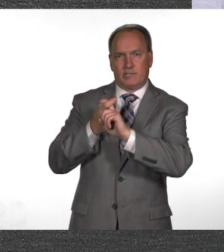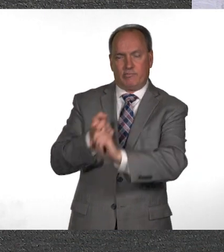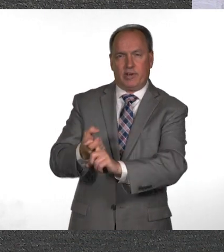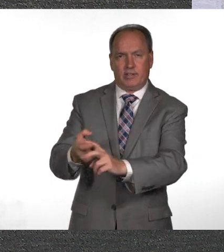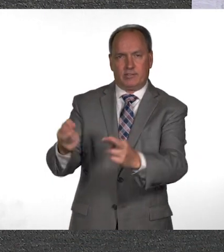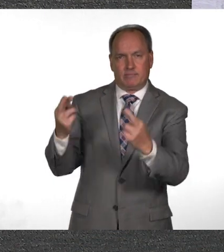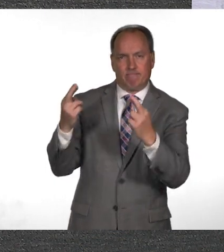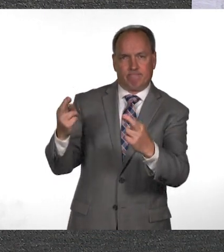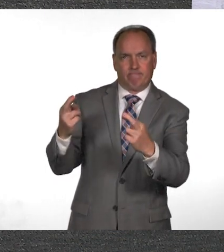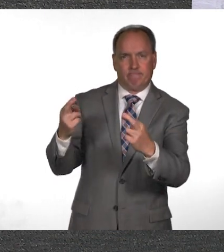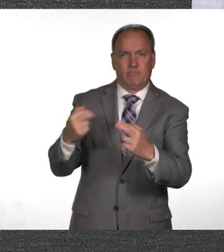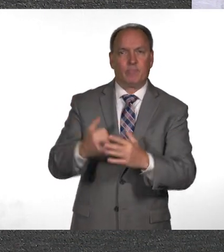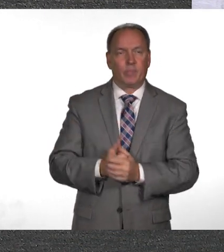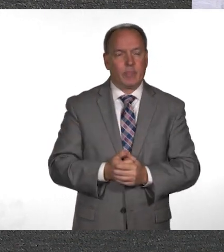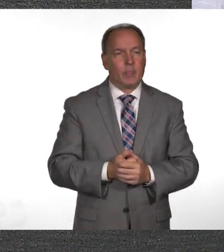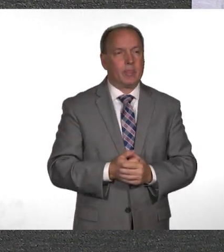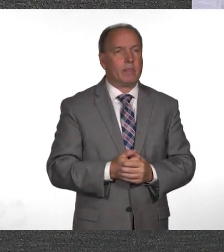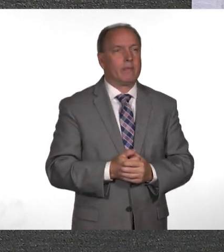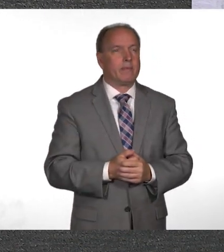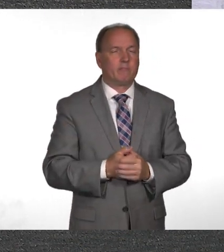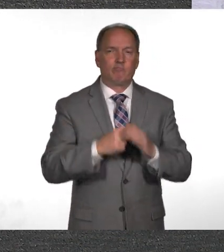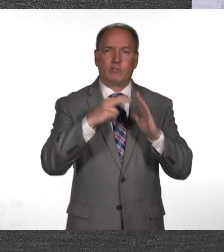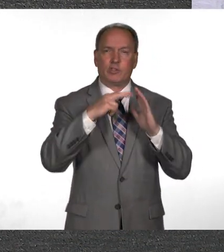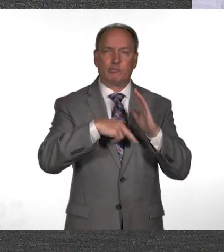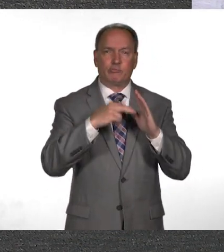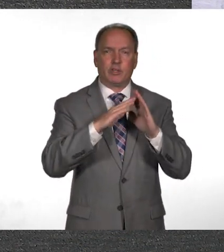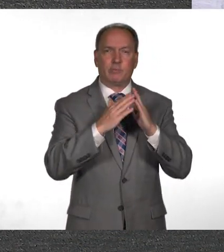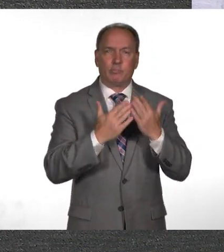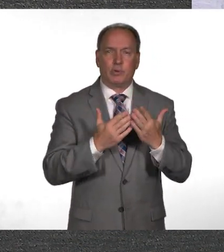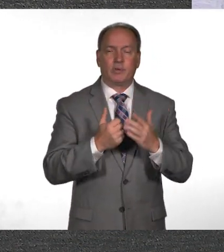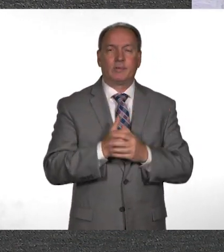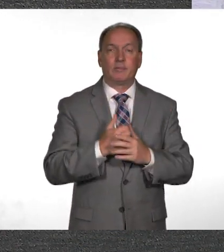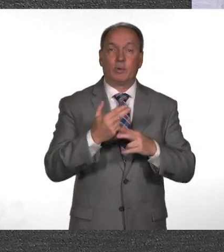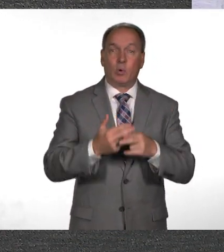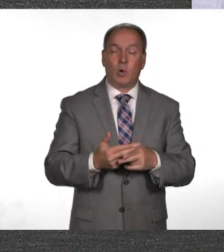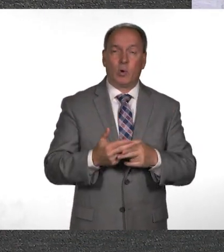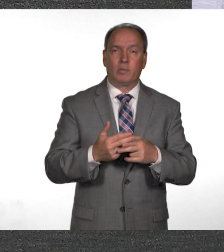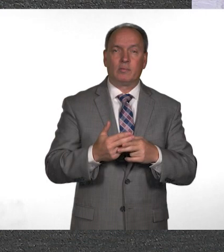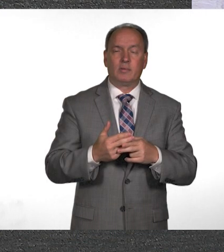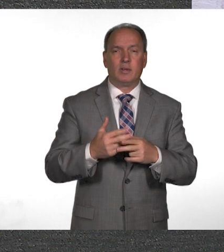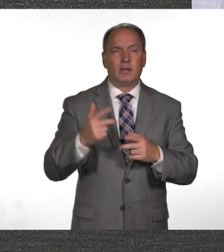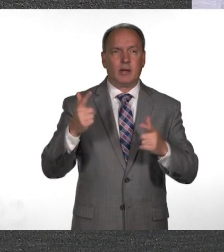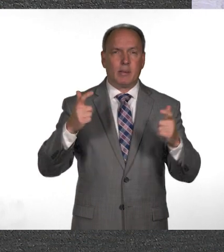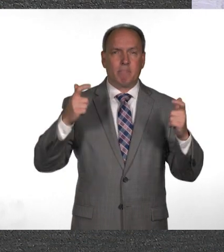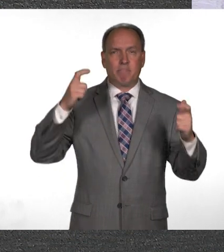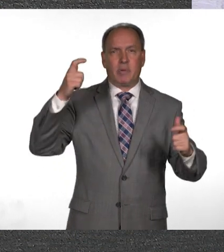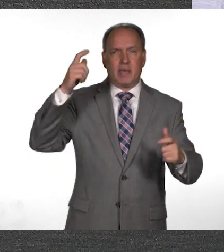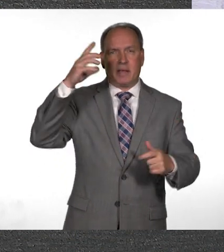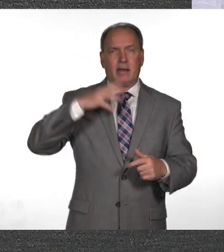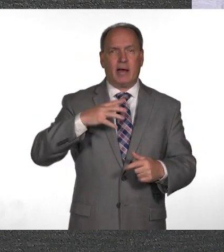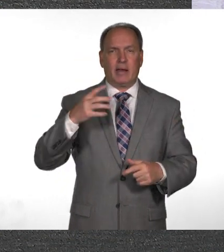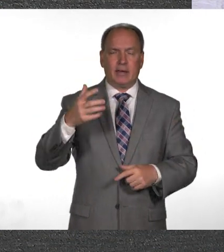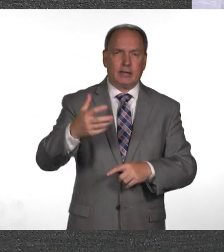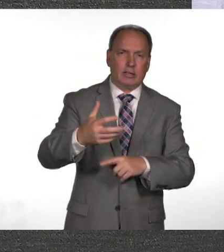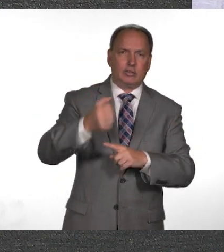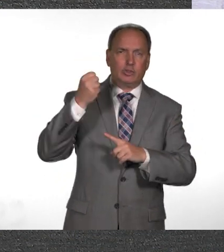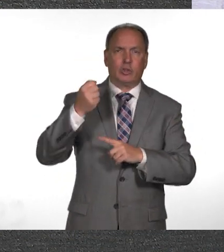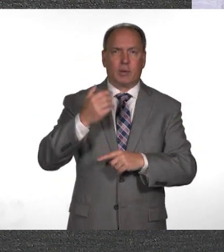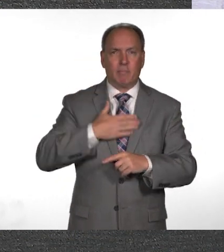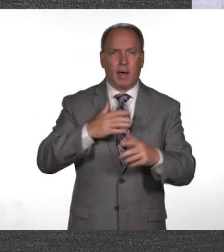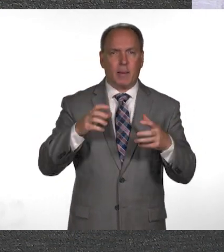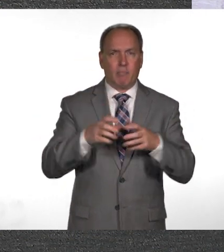Okay, I'm gonna set them down for a second so we can read the book. It's called A Big Guy Took My Ball